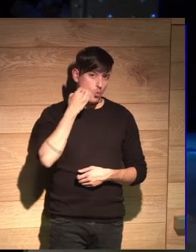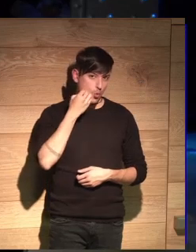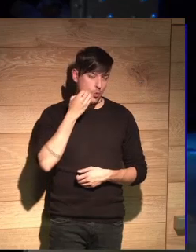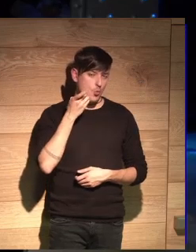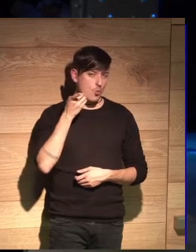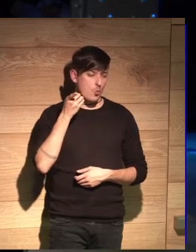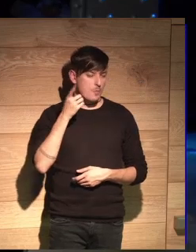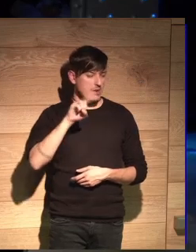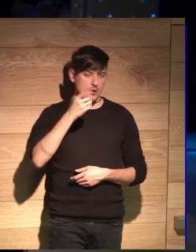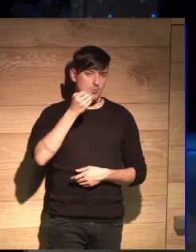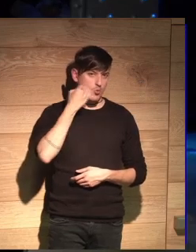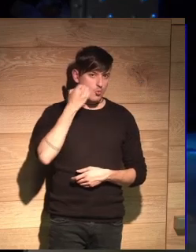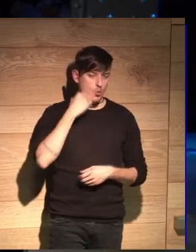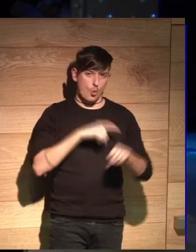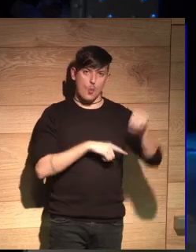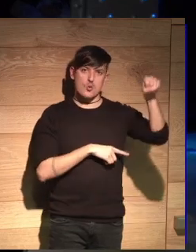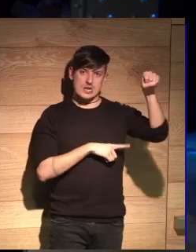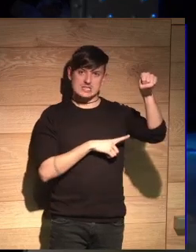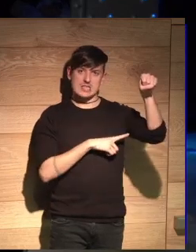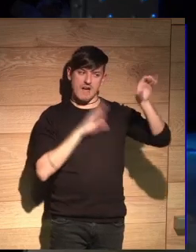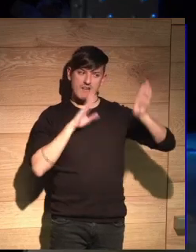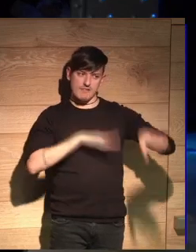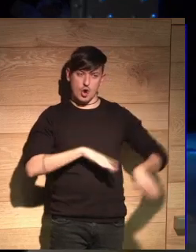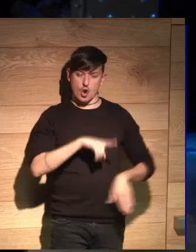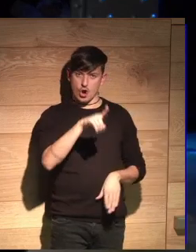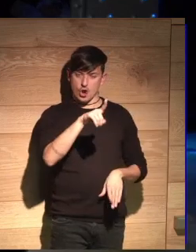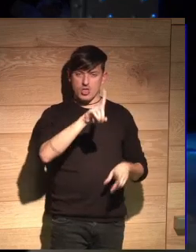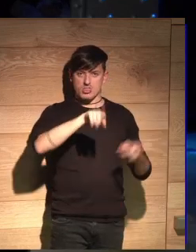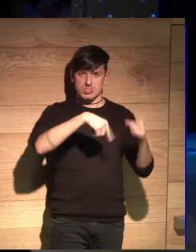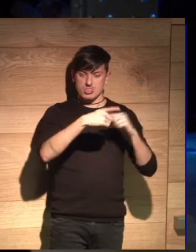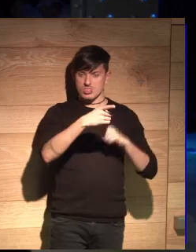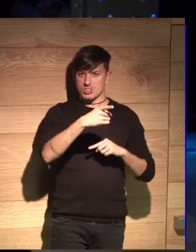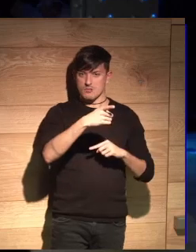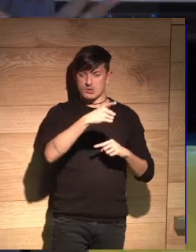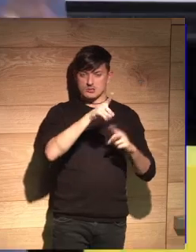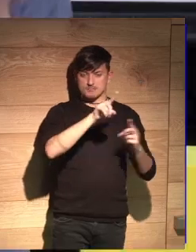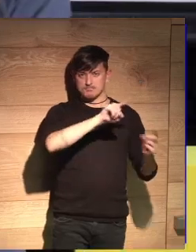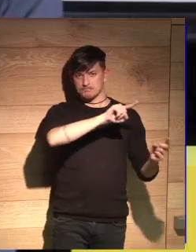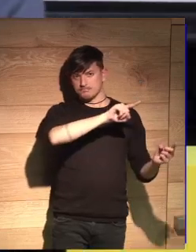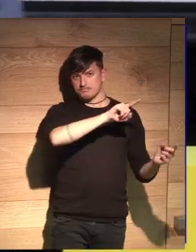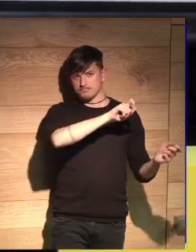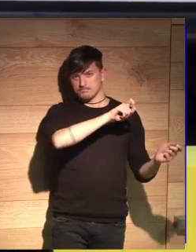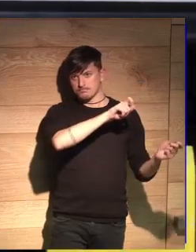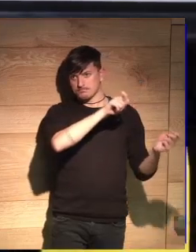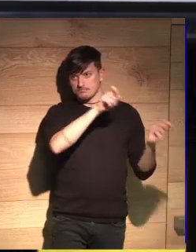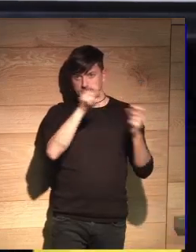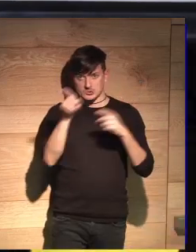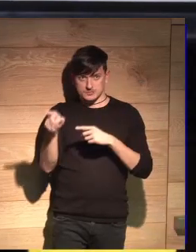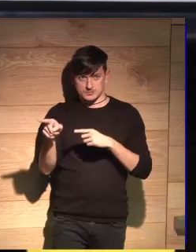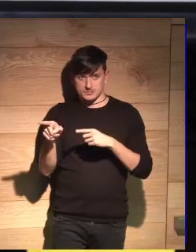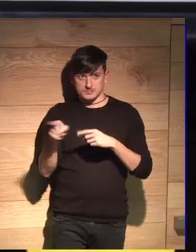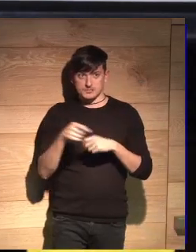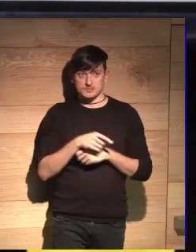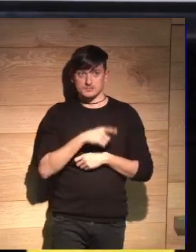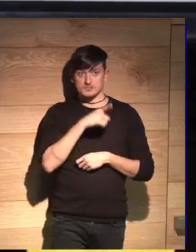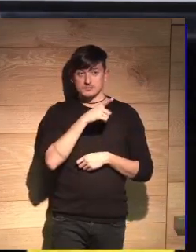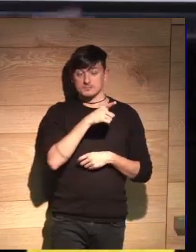Moscow first. He was quite a communist, so he went to Moscow first, right on the Stalinism